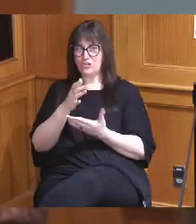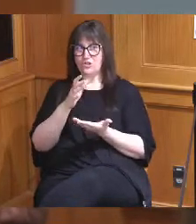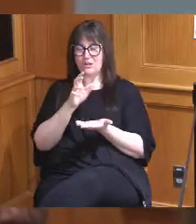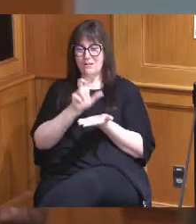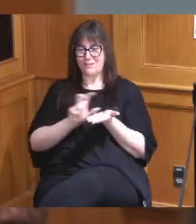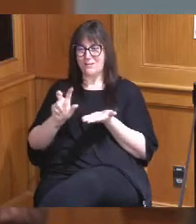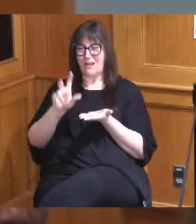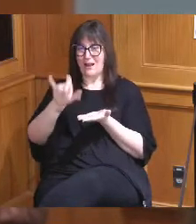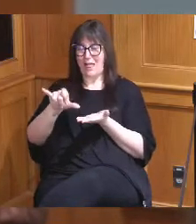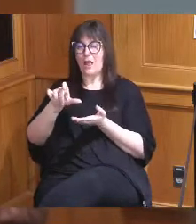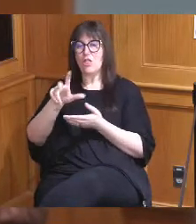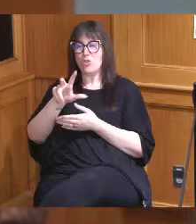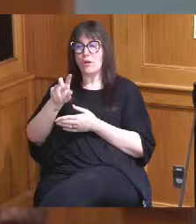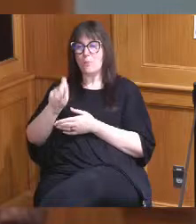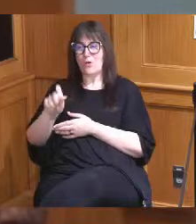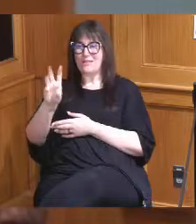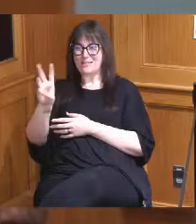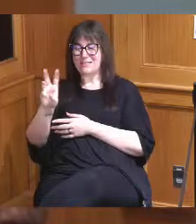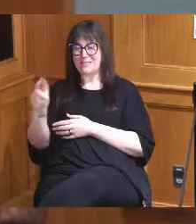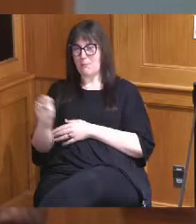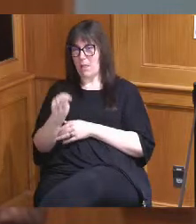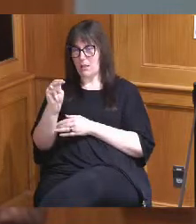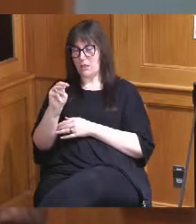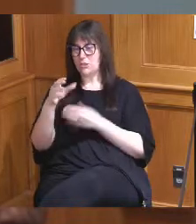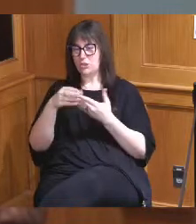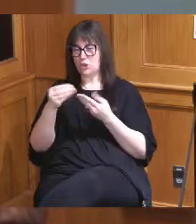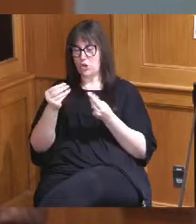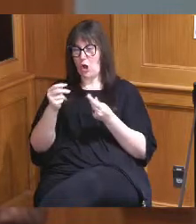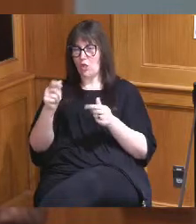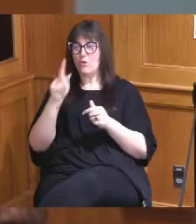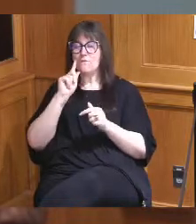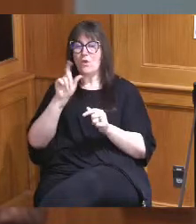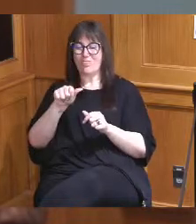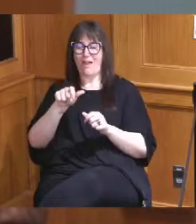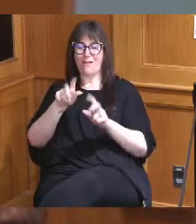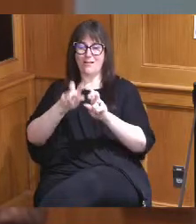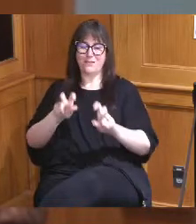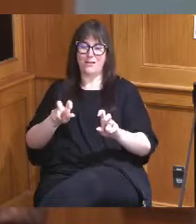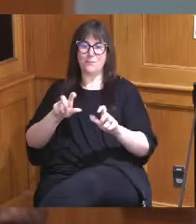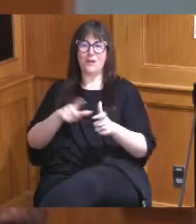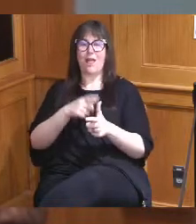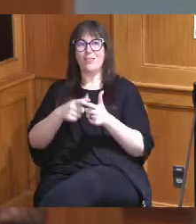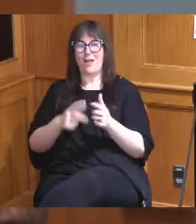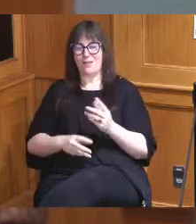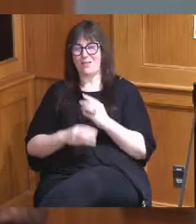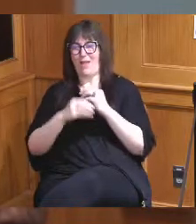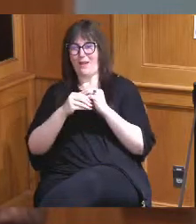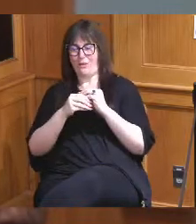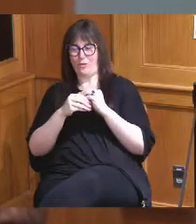million assessment to the property owners, and then there's another